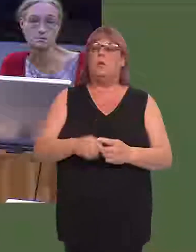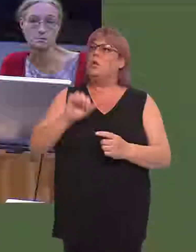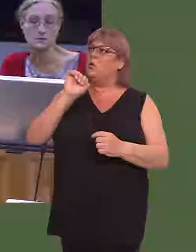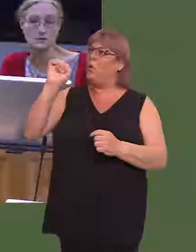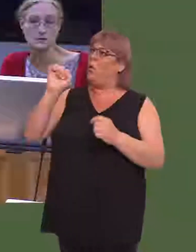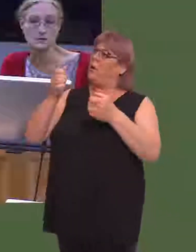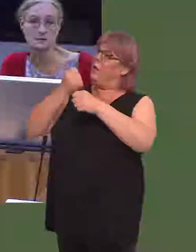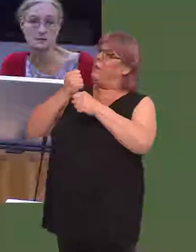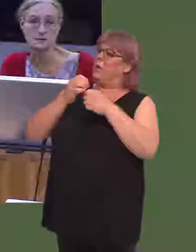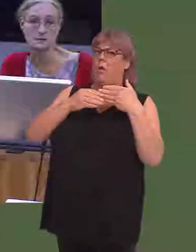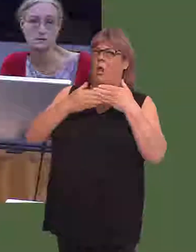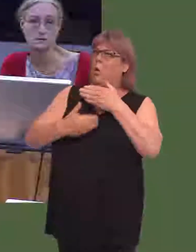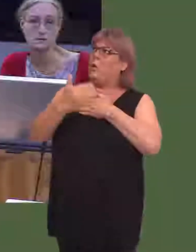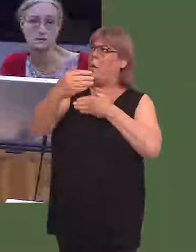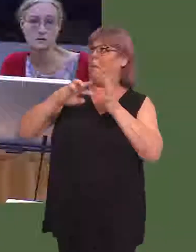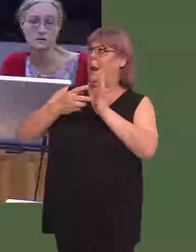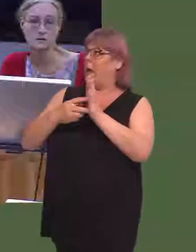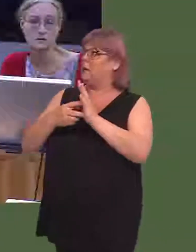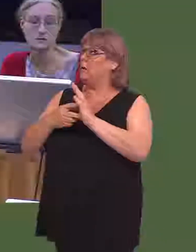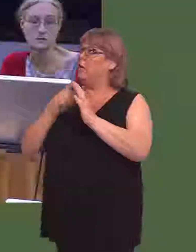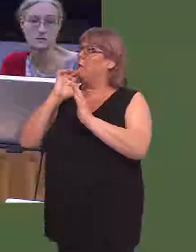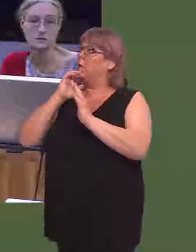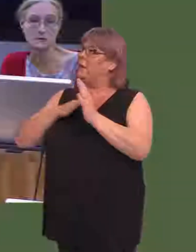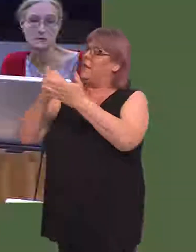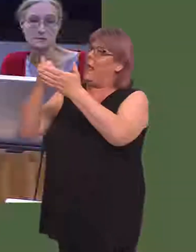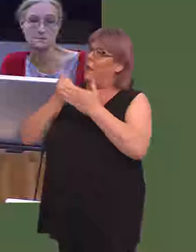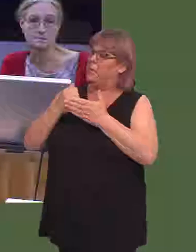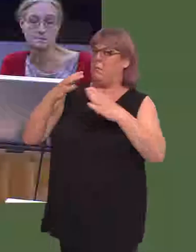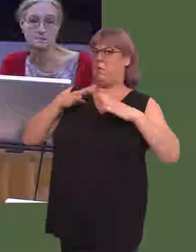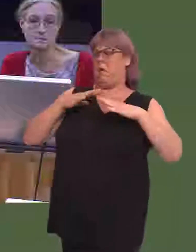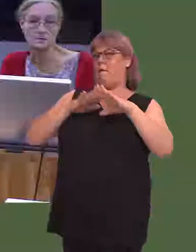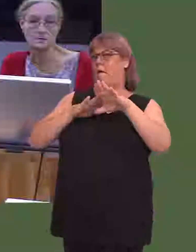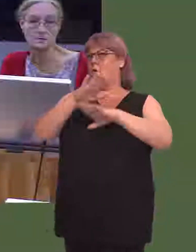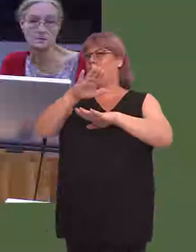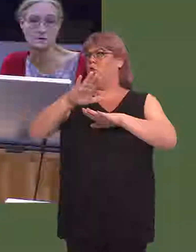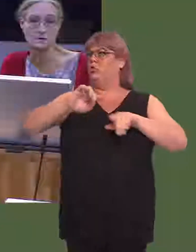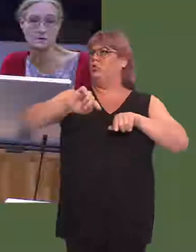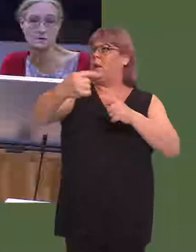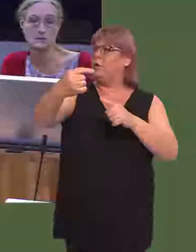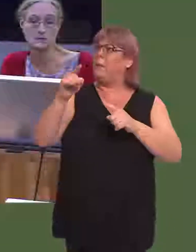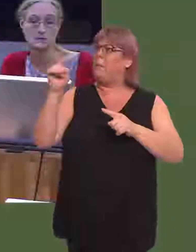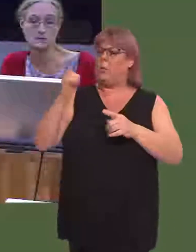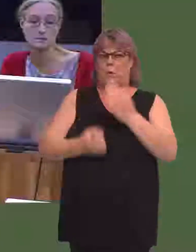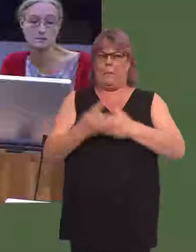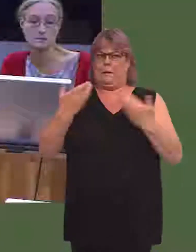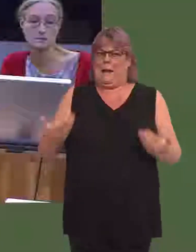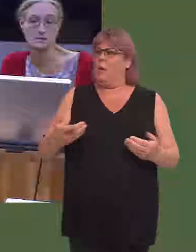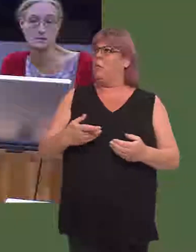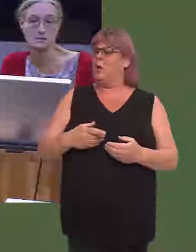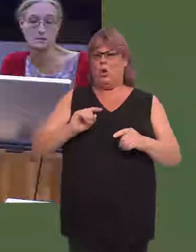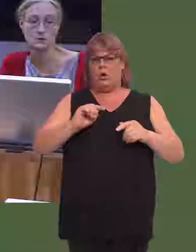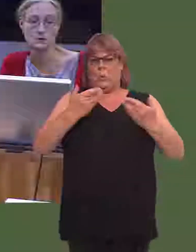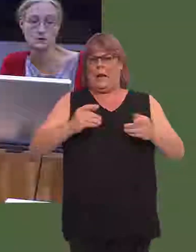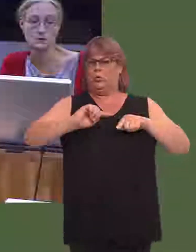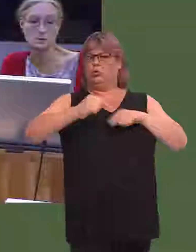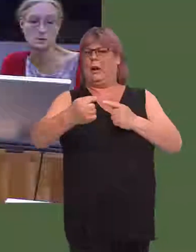Minister, your government's long-term plan for health and social care will help us prepare for future challenges. But what about now? How